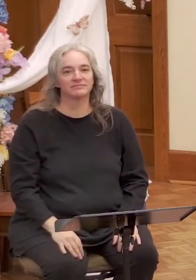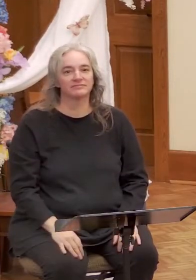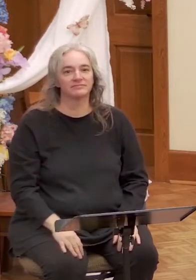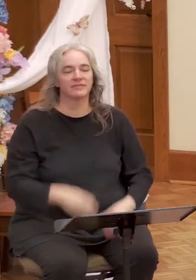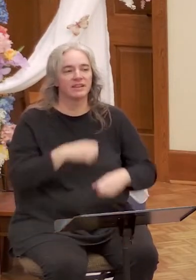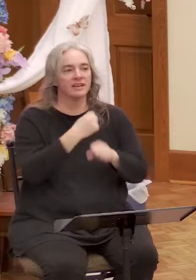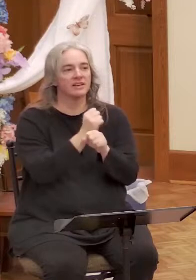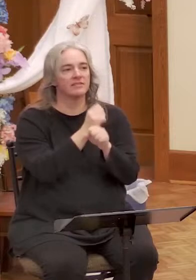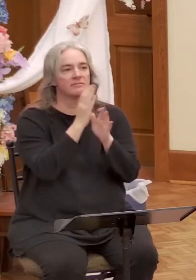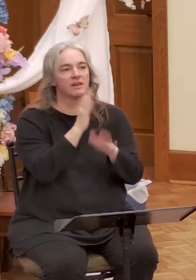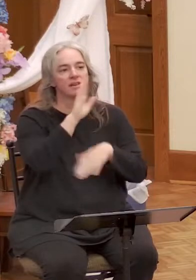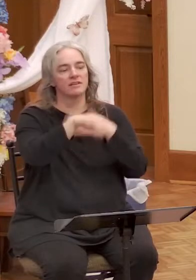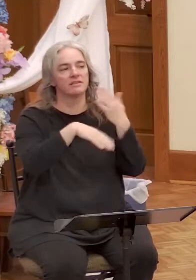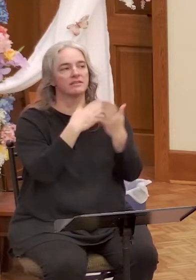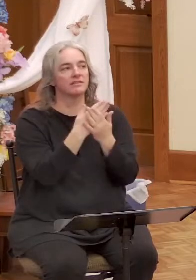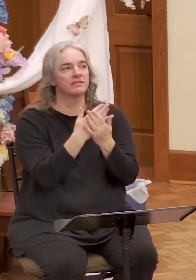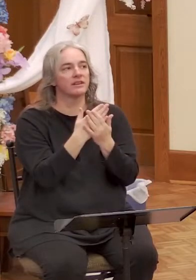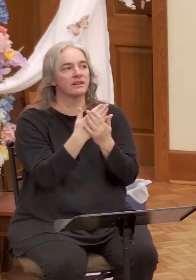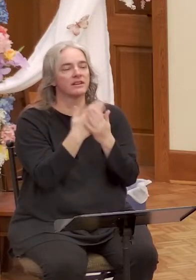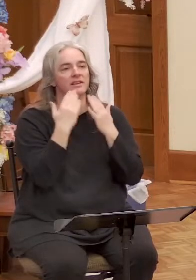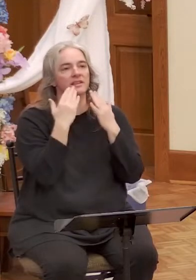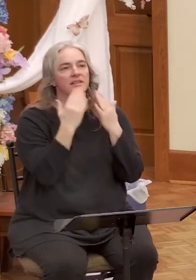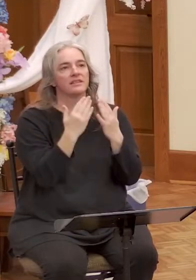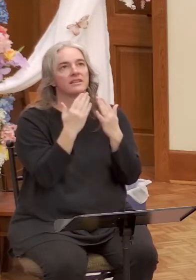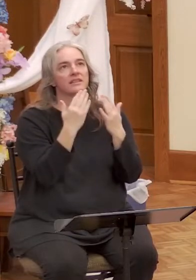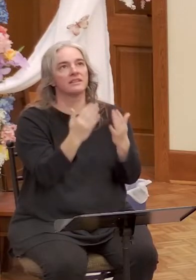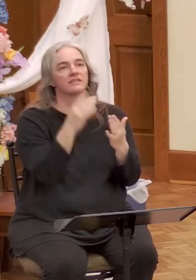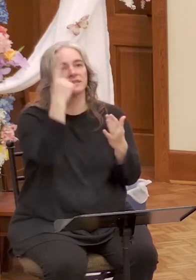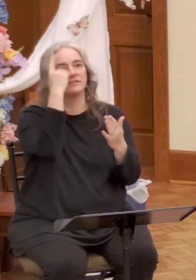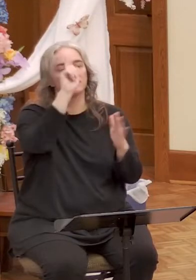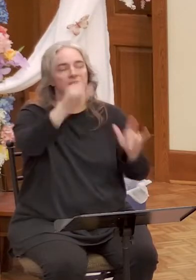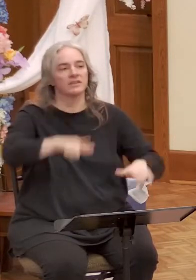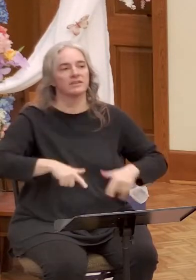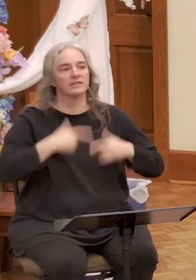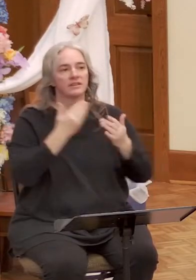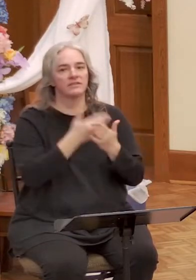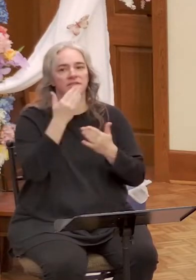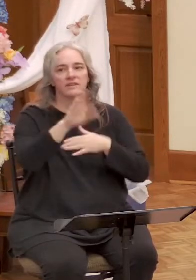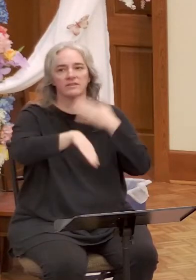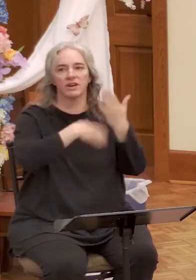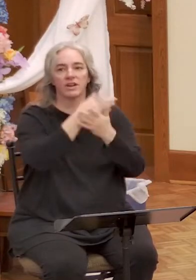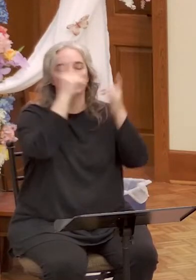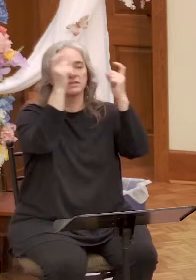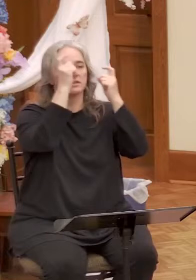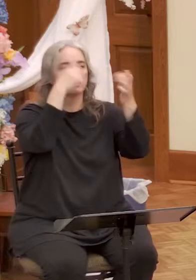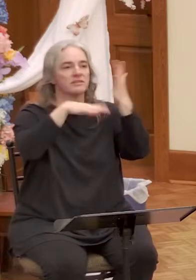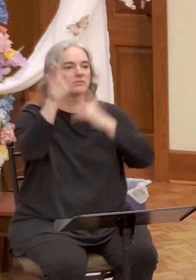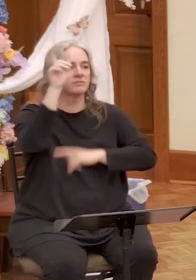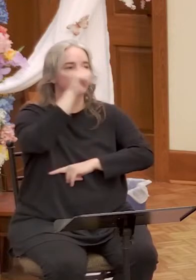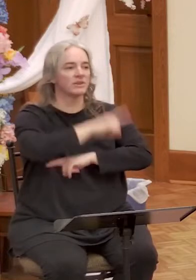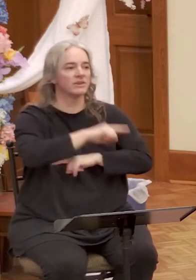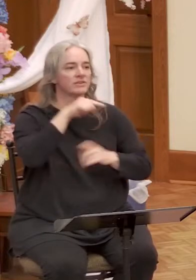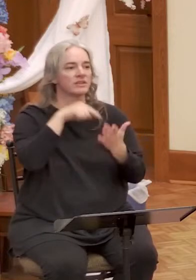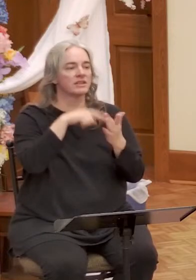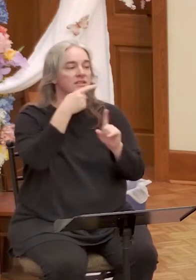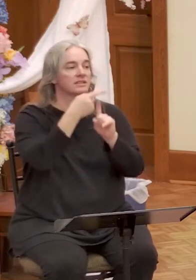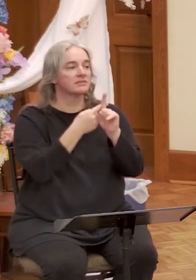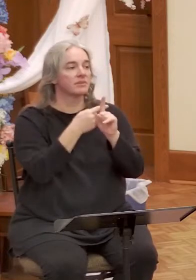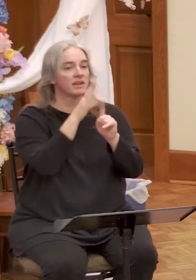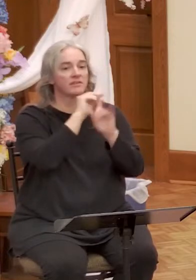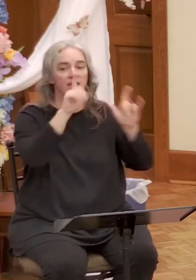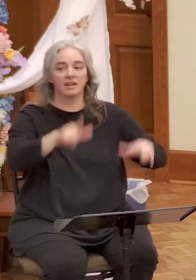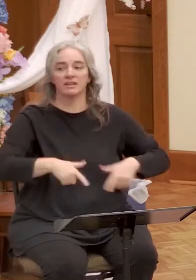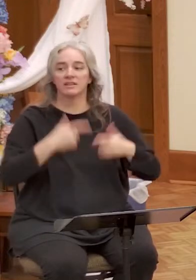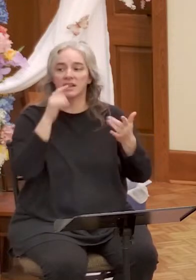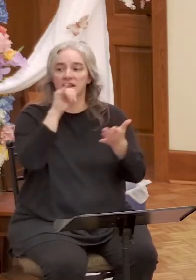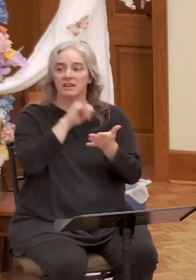Creator of all, we thank you for the life you have given to all who will be celebrating their birthday this month, and the life that this